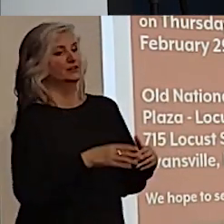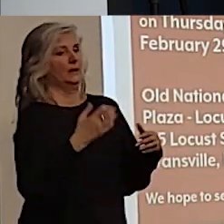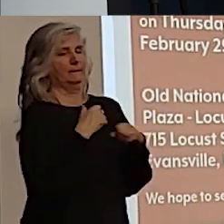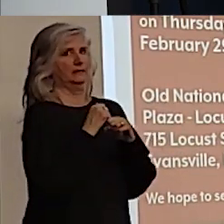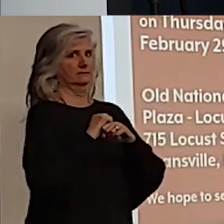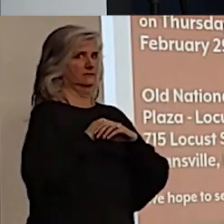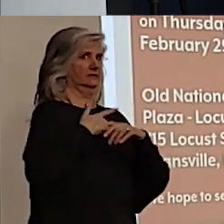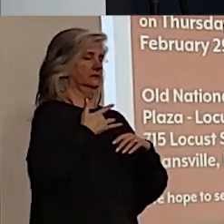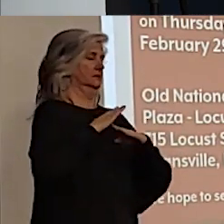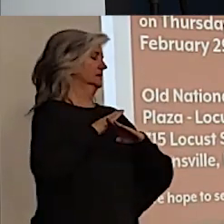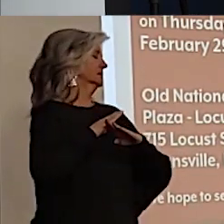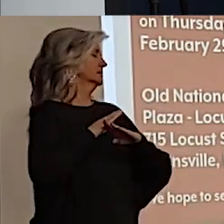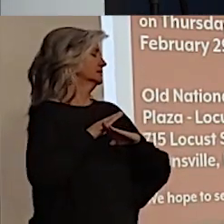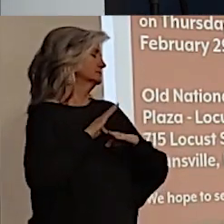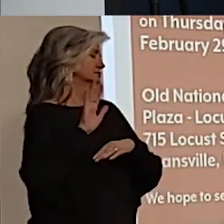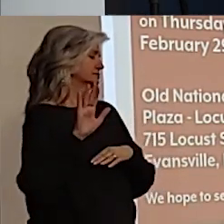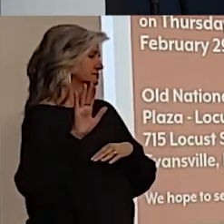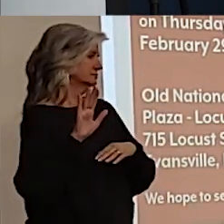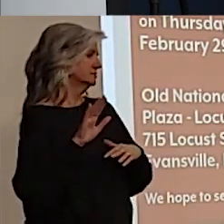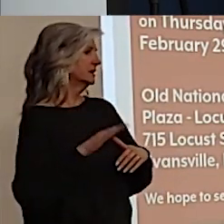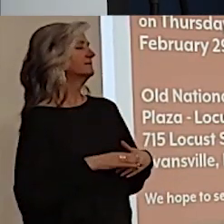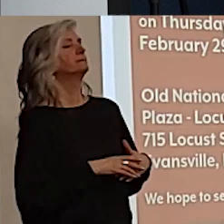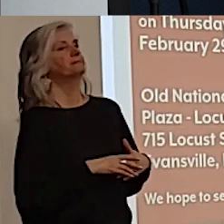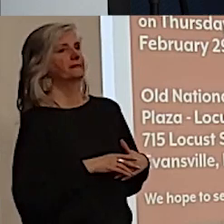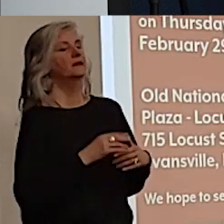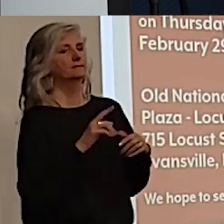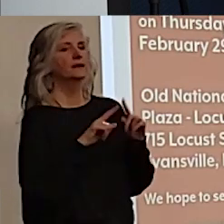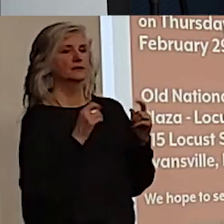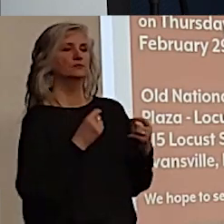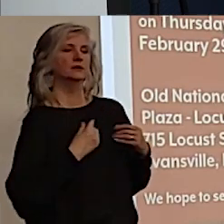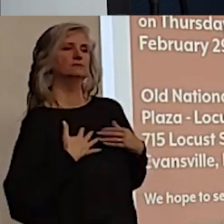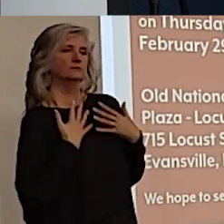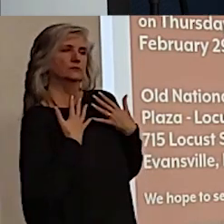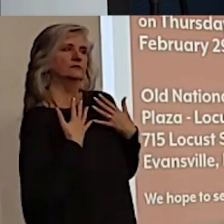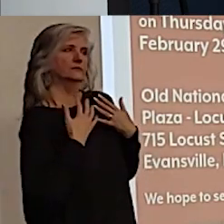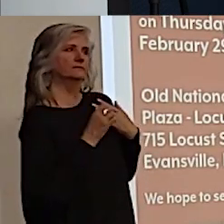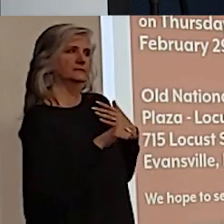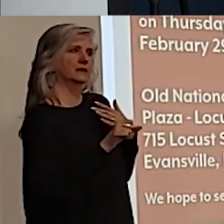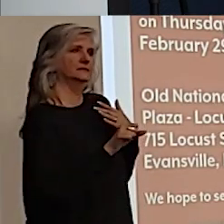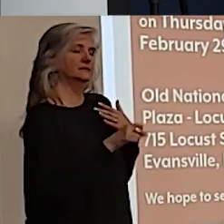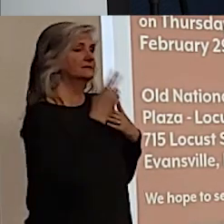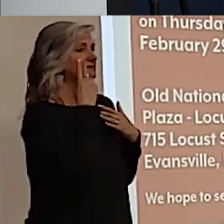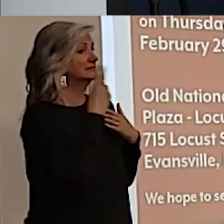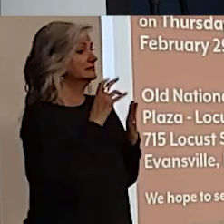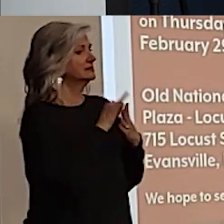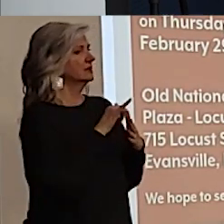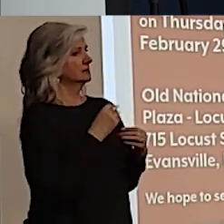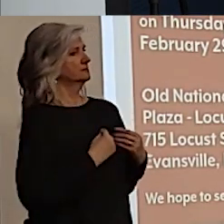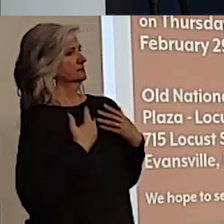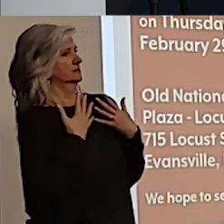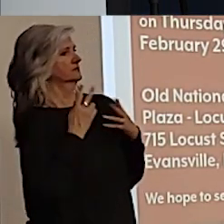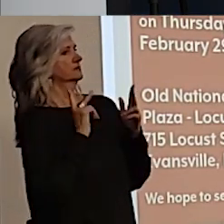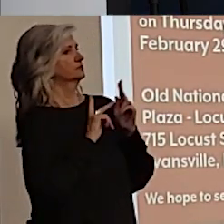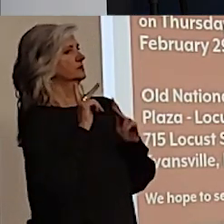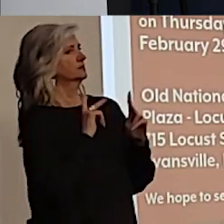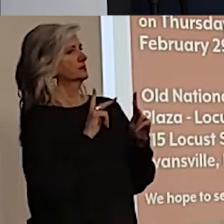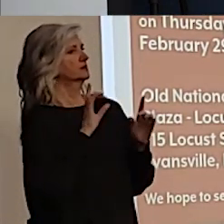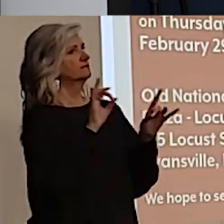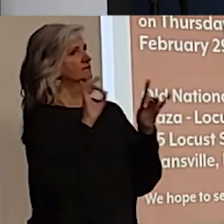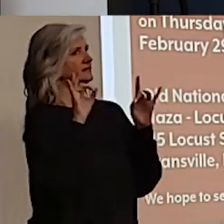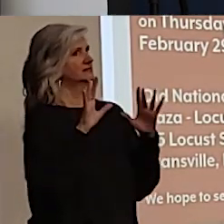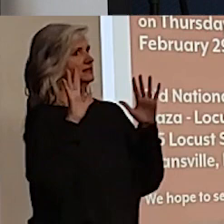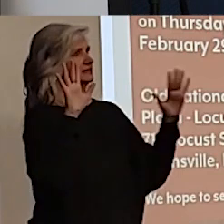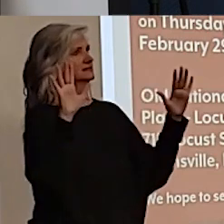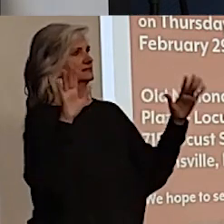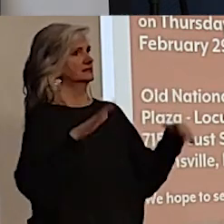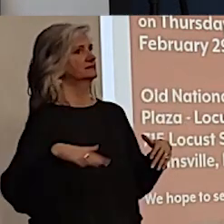defensive, feel attacked, but you want to move them. And we've seen hearings where we moved people. We had a fantastic field hearing